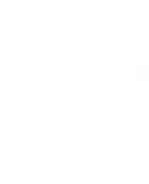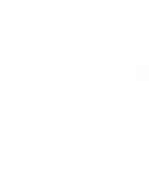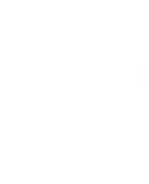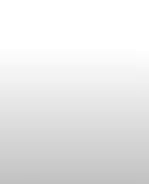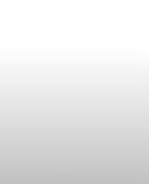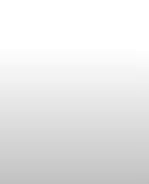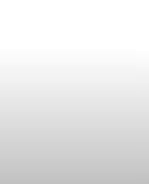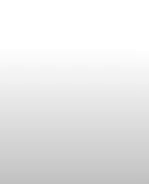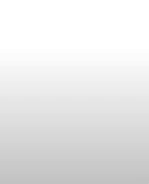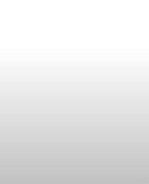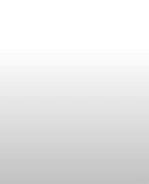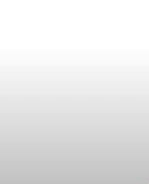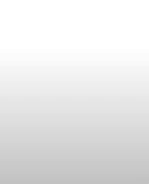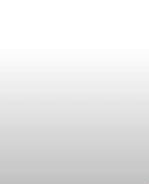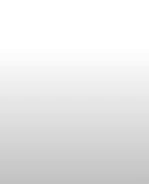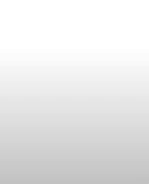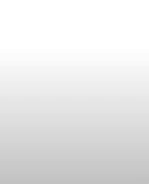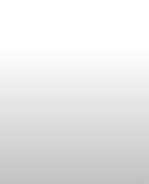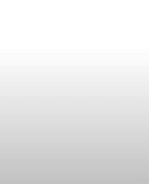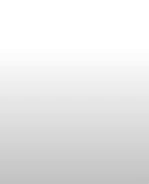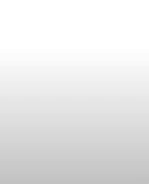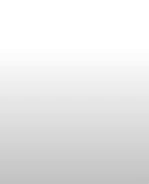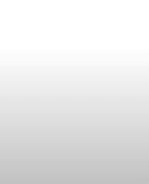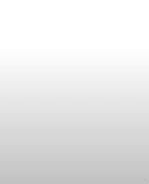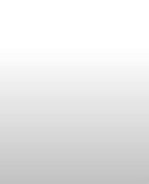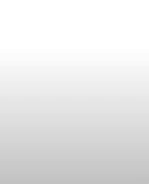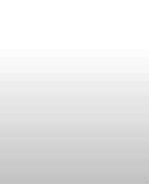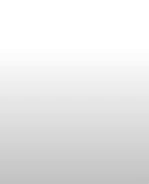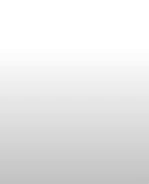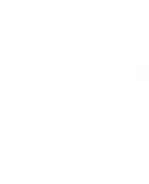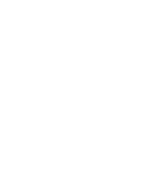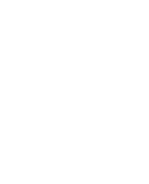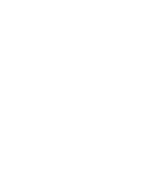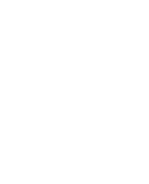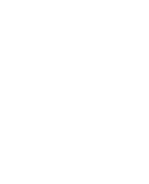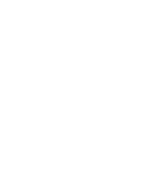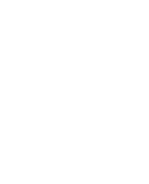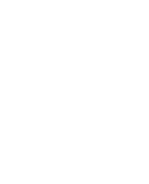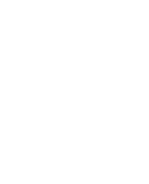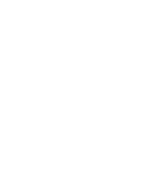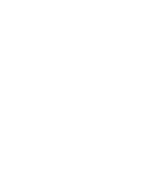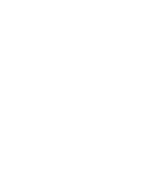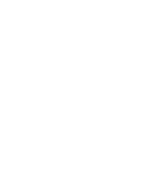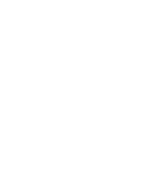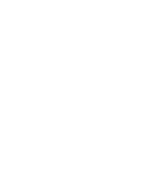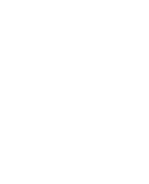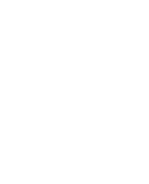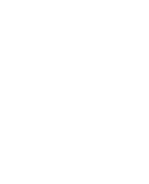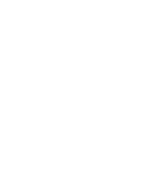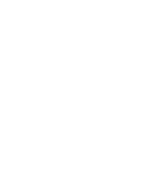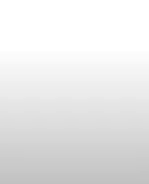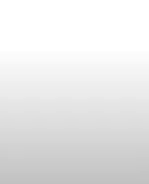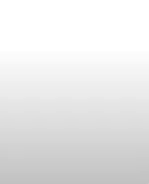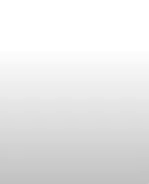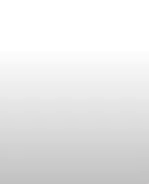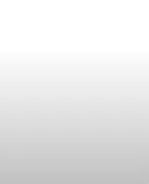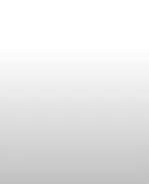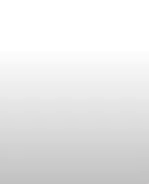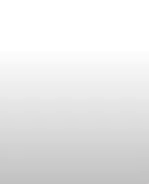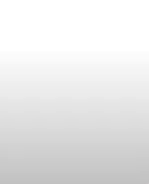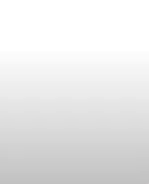and decide on them. The Swedish model is interesting, but I need more time to talk to you about it. It's